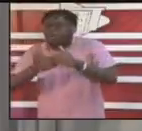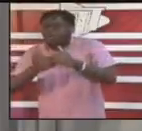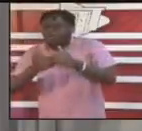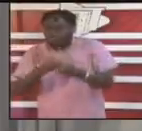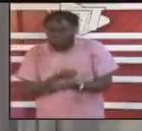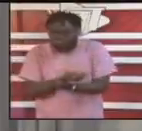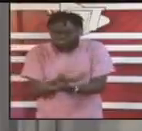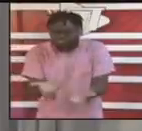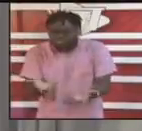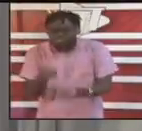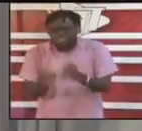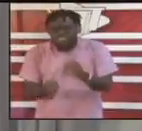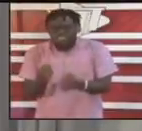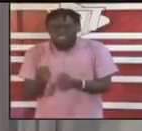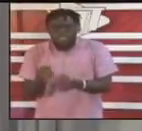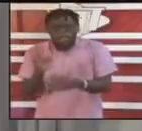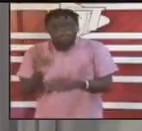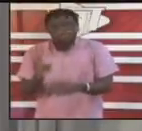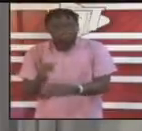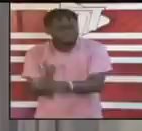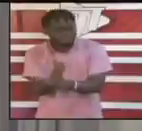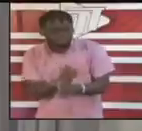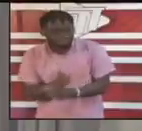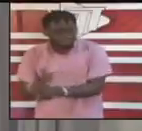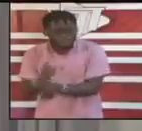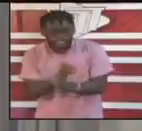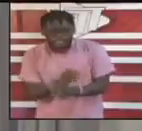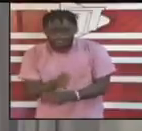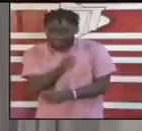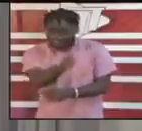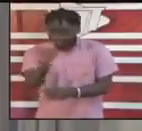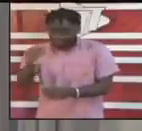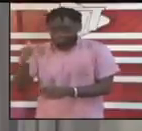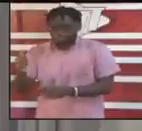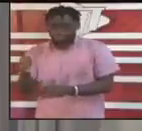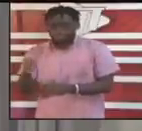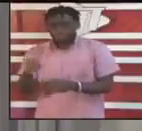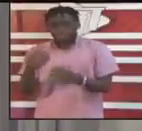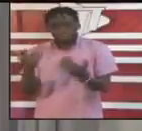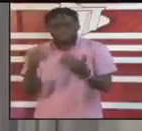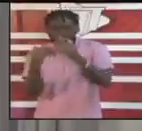yourself and minimize your social contacts.